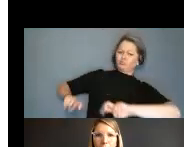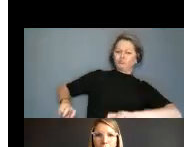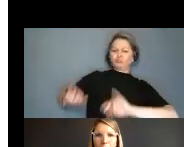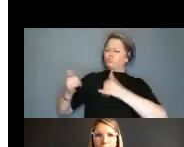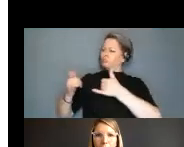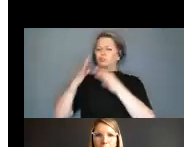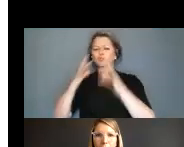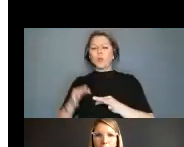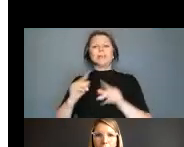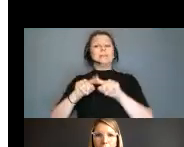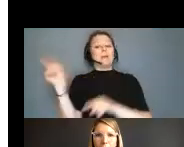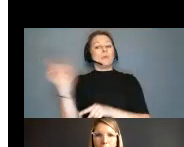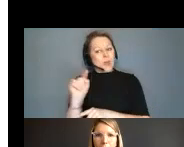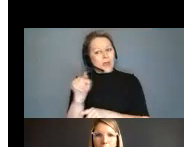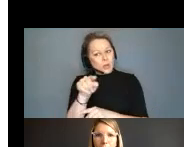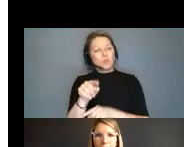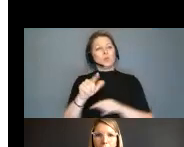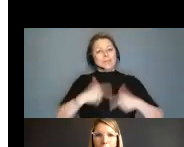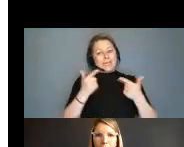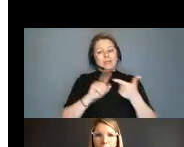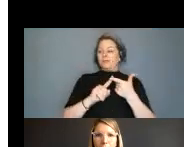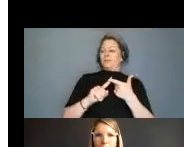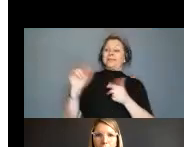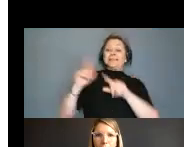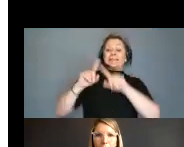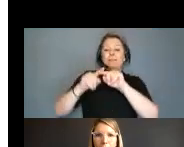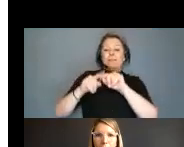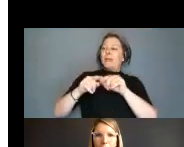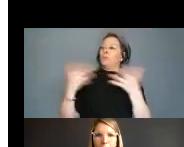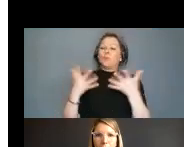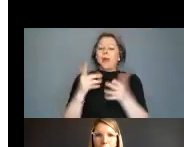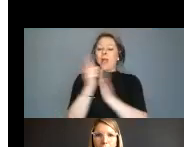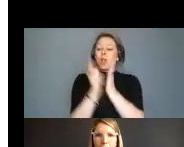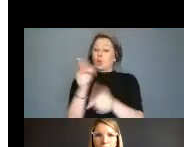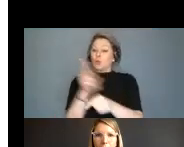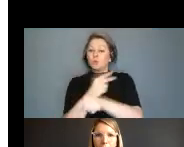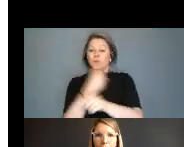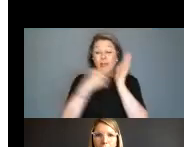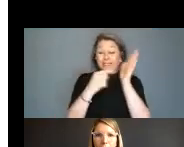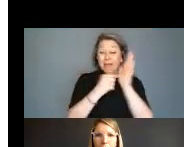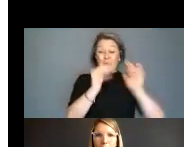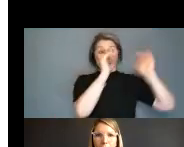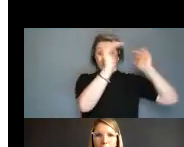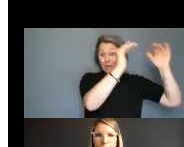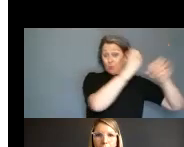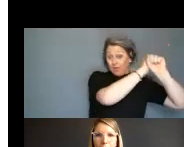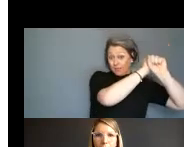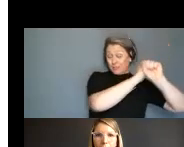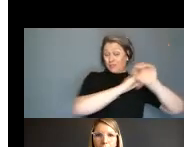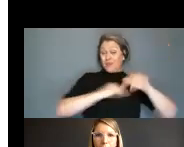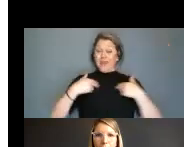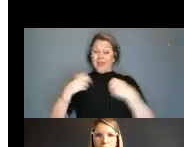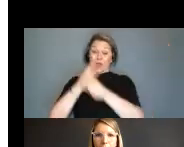are and what piece of law you're using. So I gave the example already of adult protection versus the Healthcare Directives